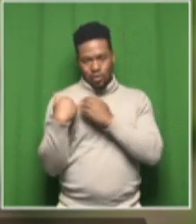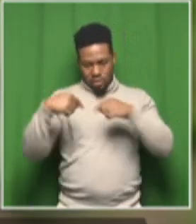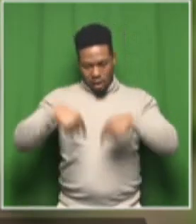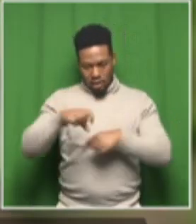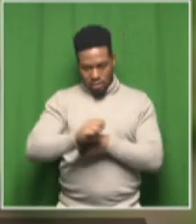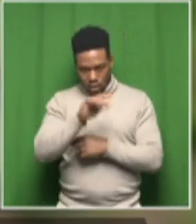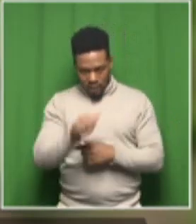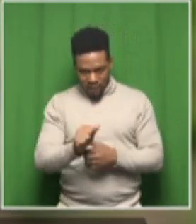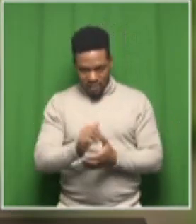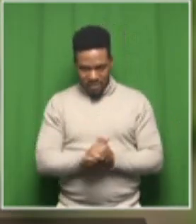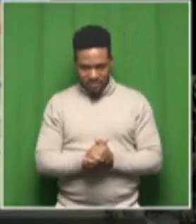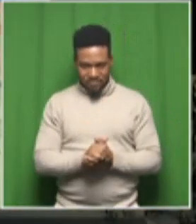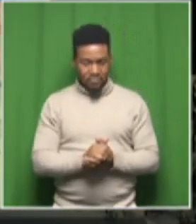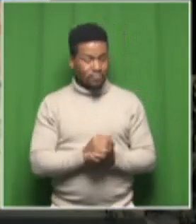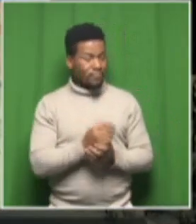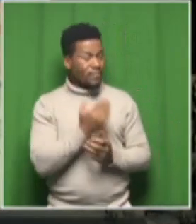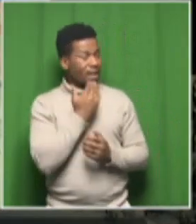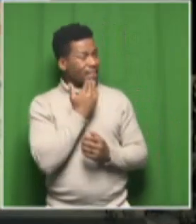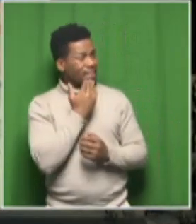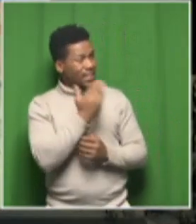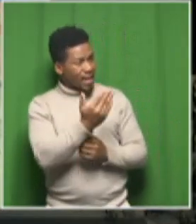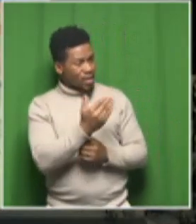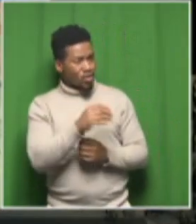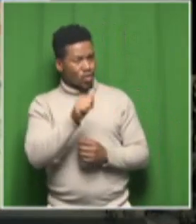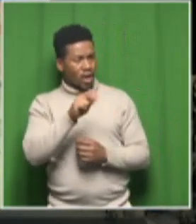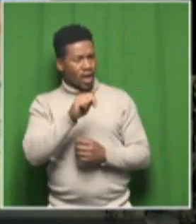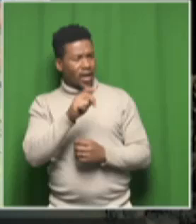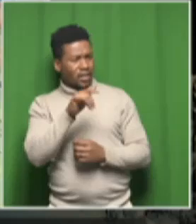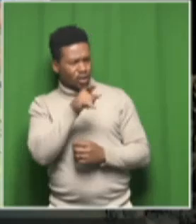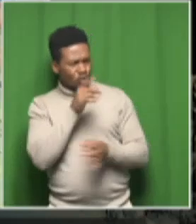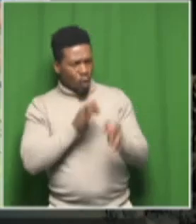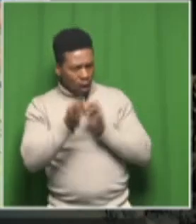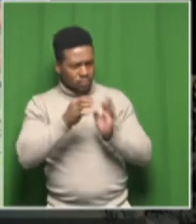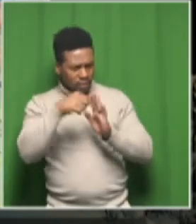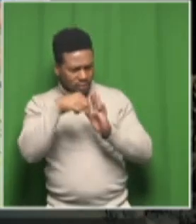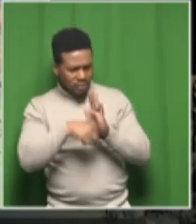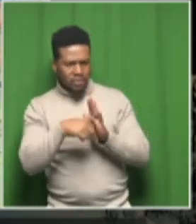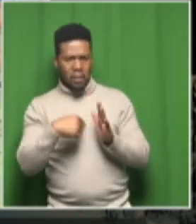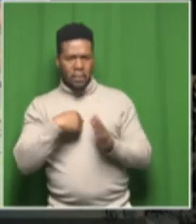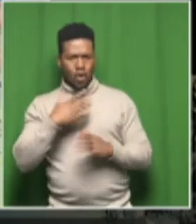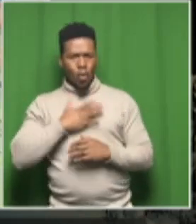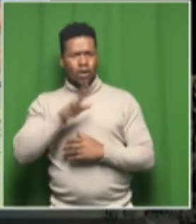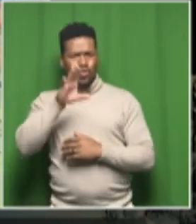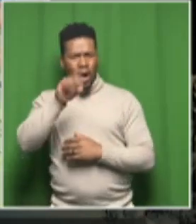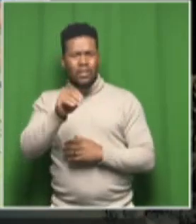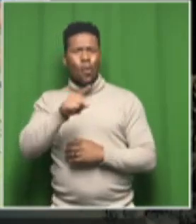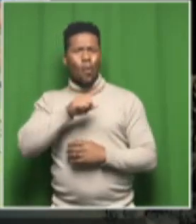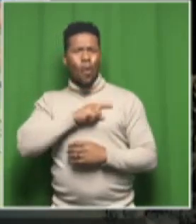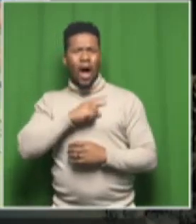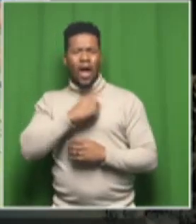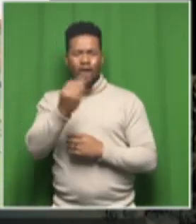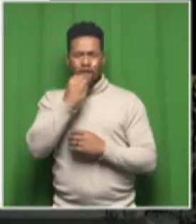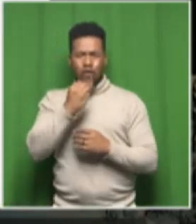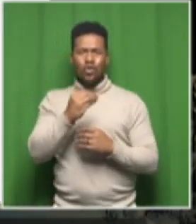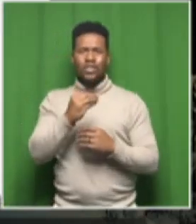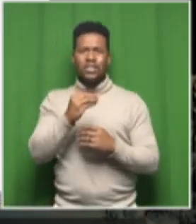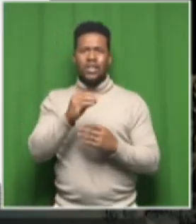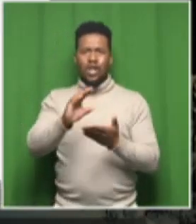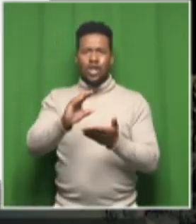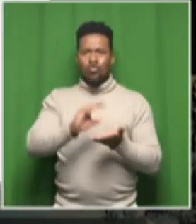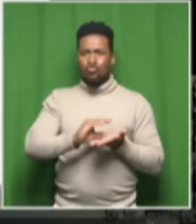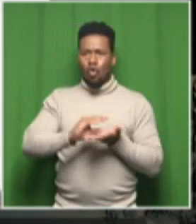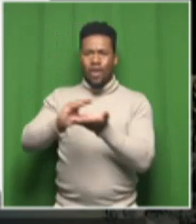thank you for setting that context. I actually wanted to understand why South Africa does not have a food donation policy. What are the reasons cited at this